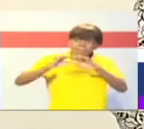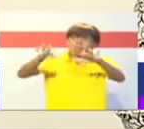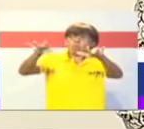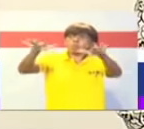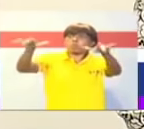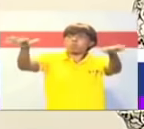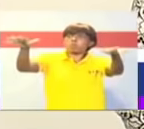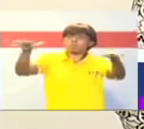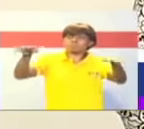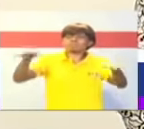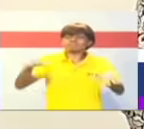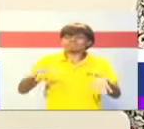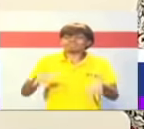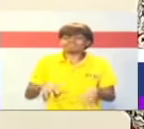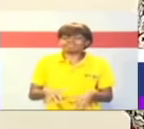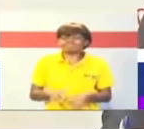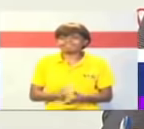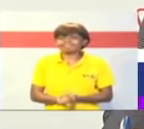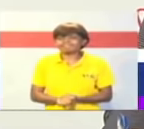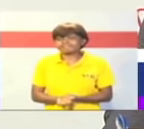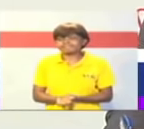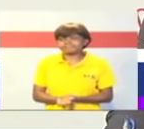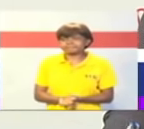for that. I would have to check my notes, okay?